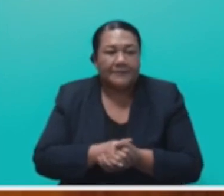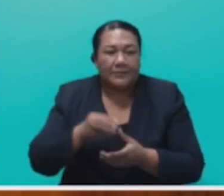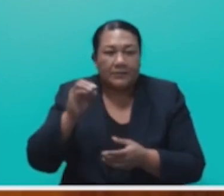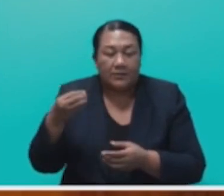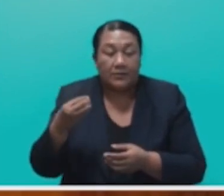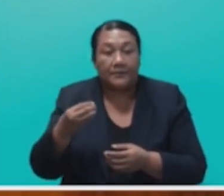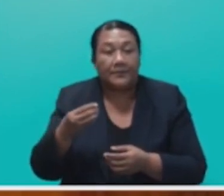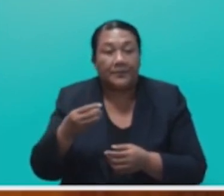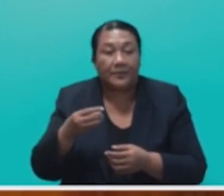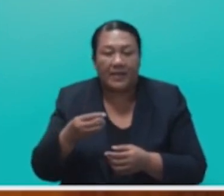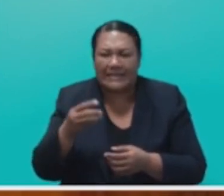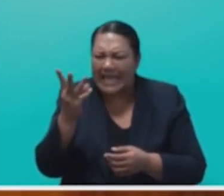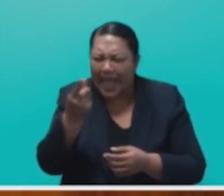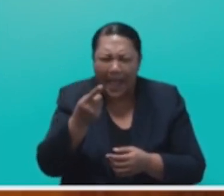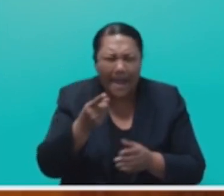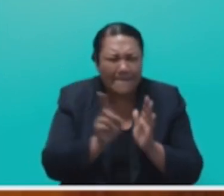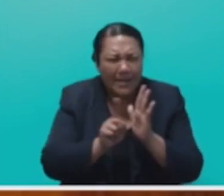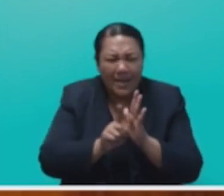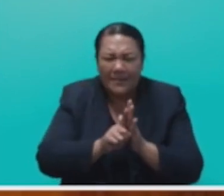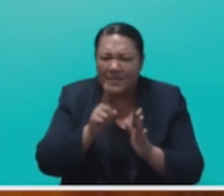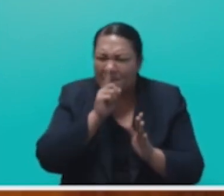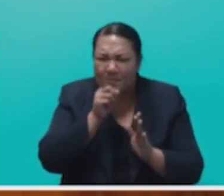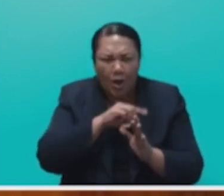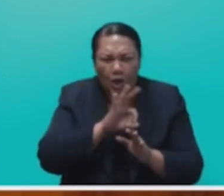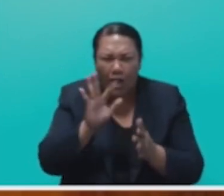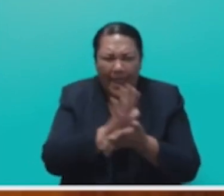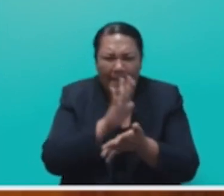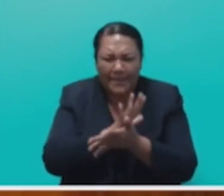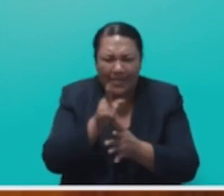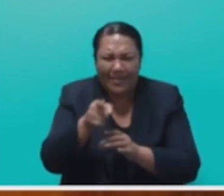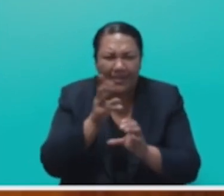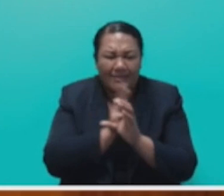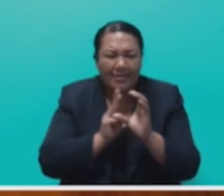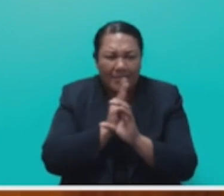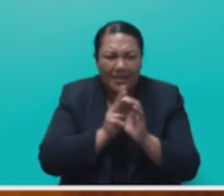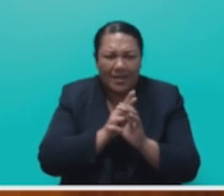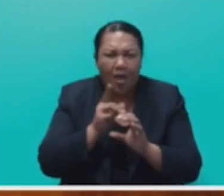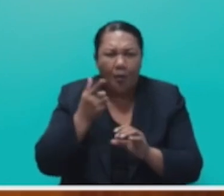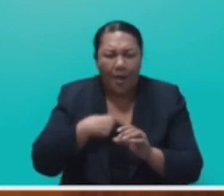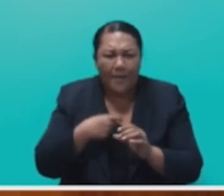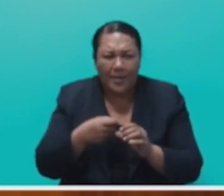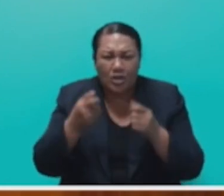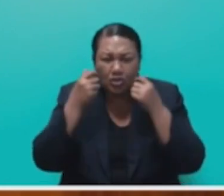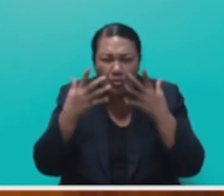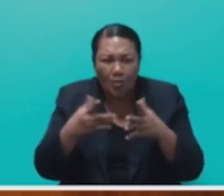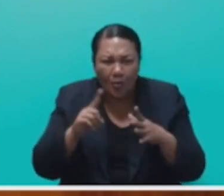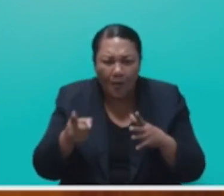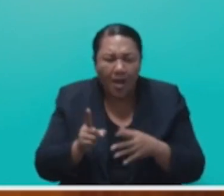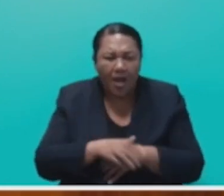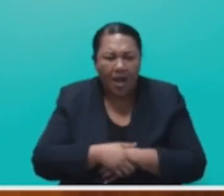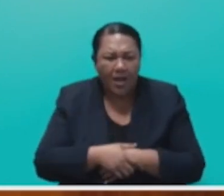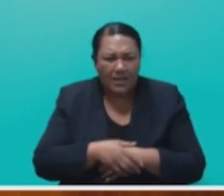when people are unhappy, they use the media to push their narrative and even have stories sidelined because it exposes the hard truth about